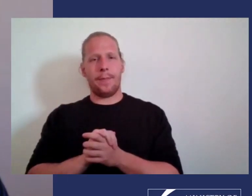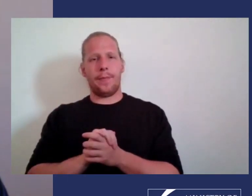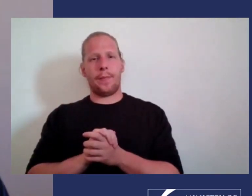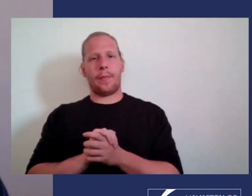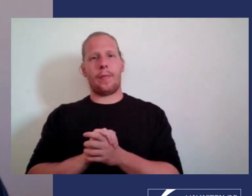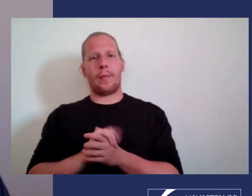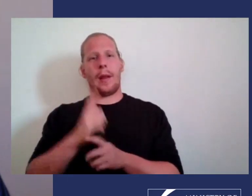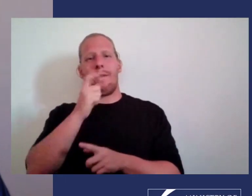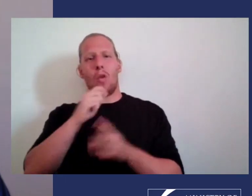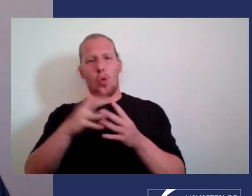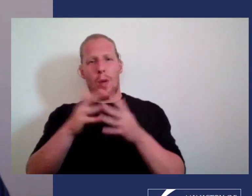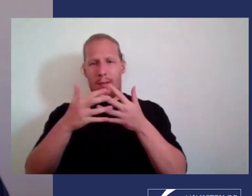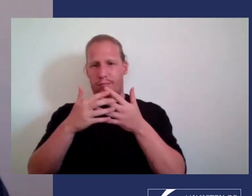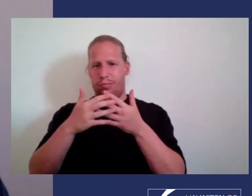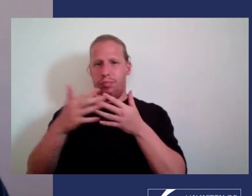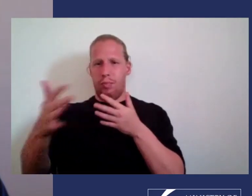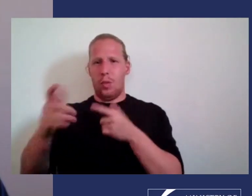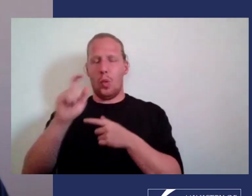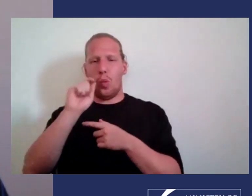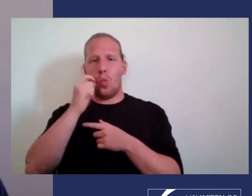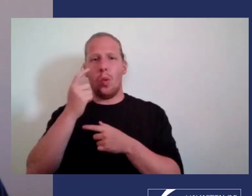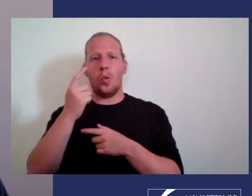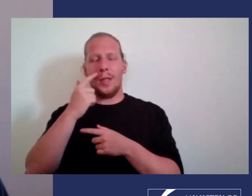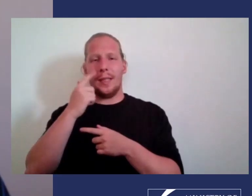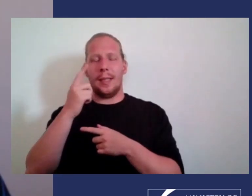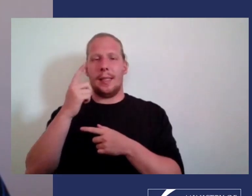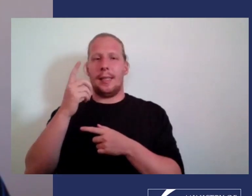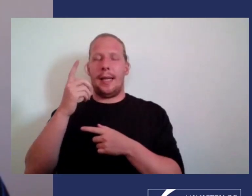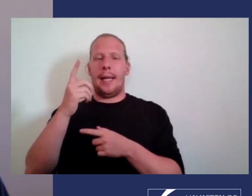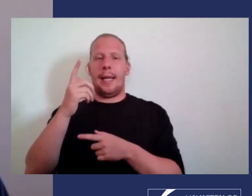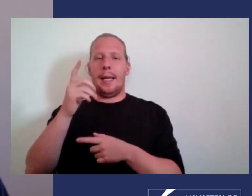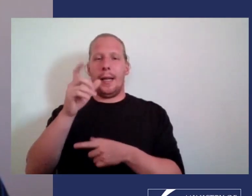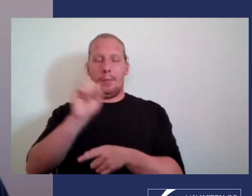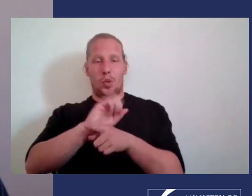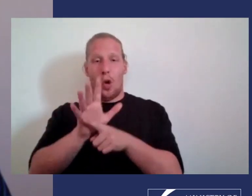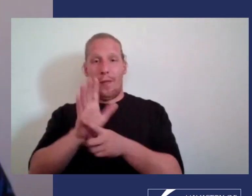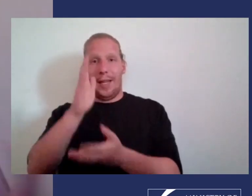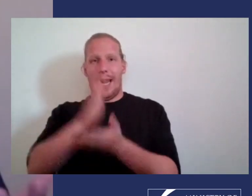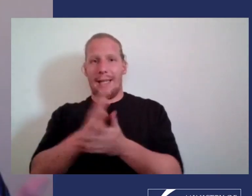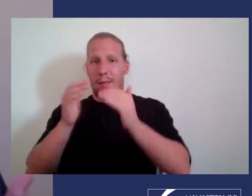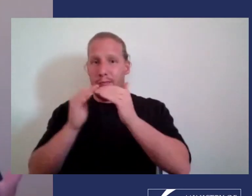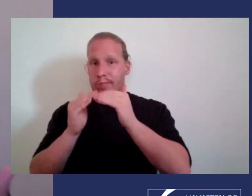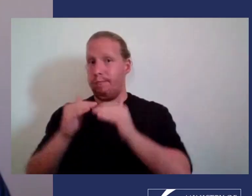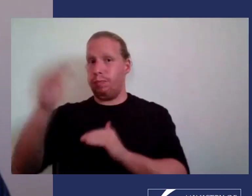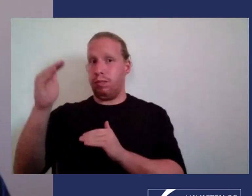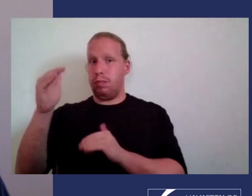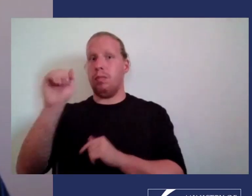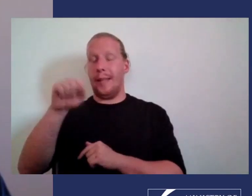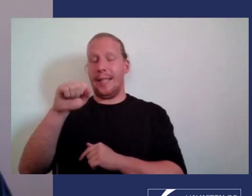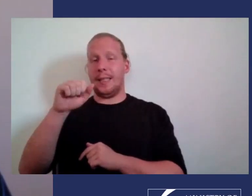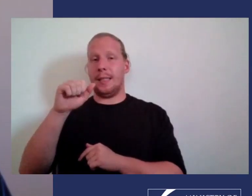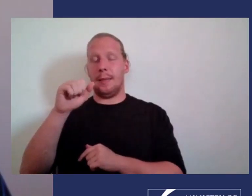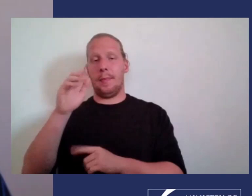going to see a really rapid rise in COVID cases. It's going to be something that we haven't experienced